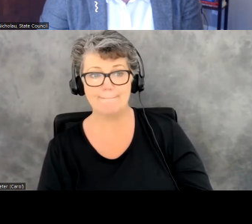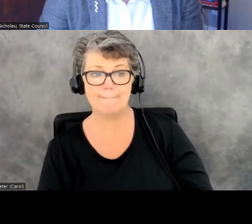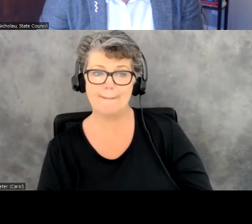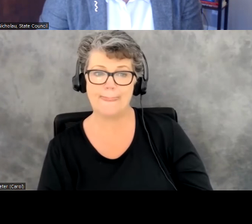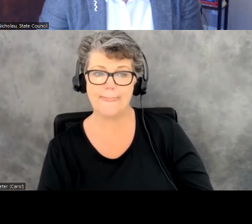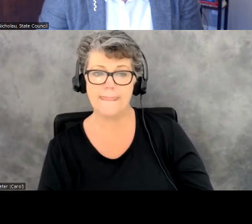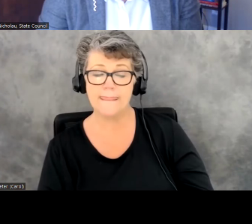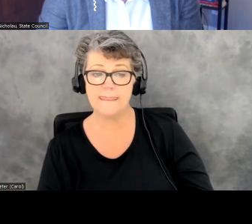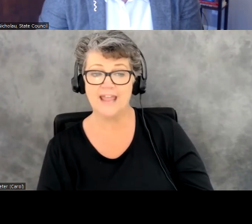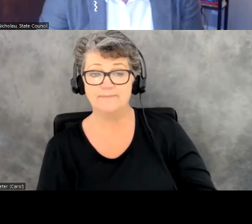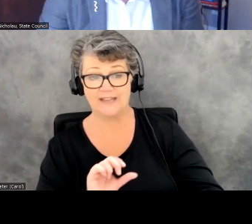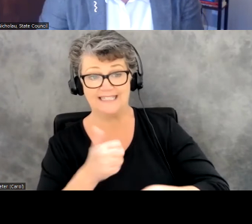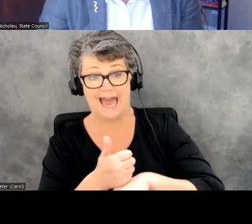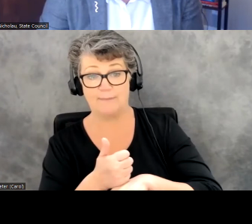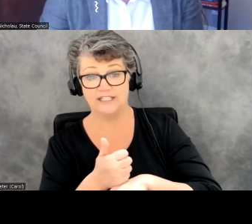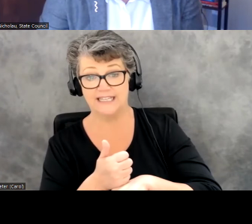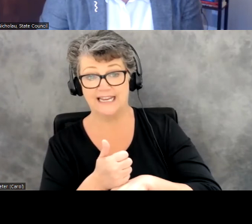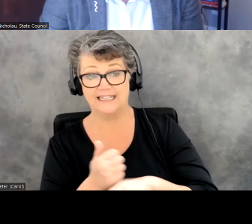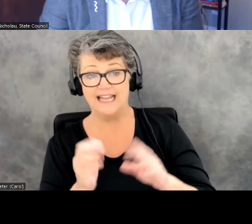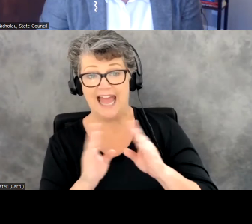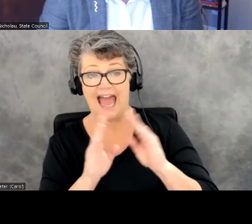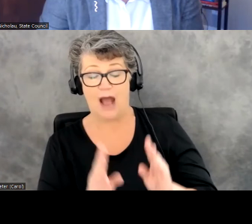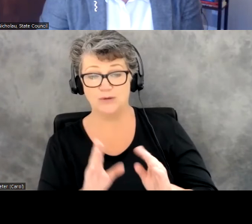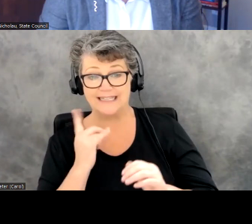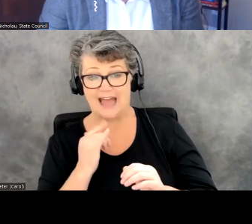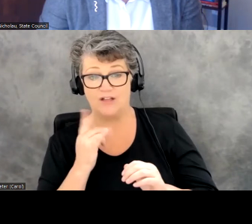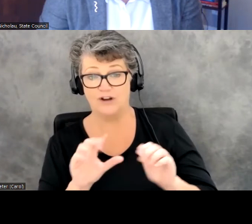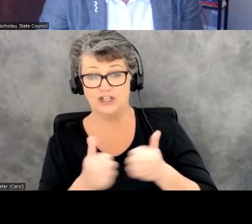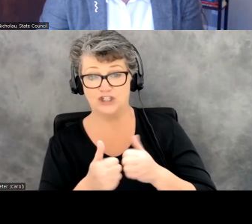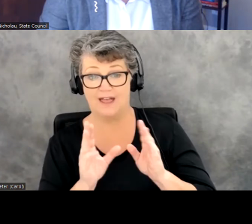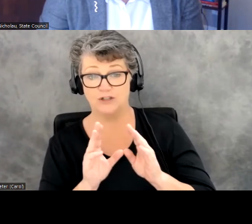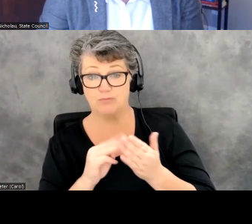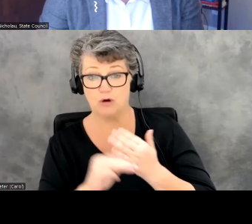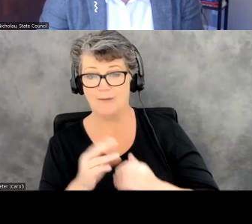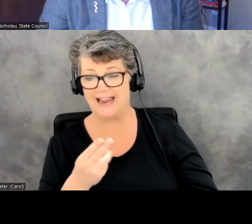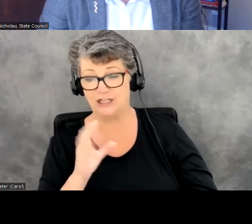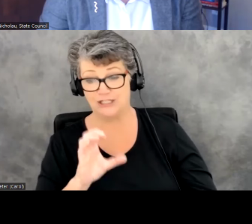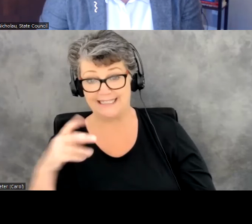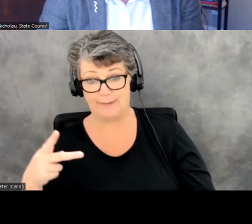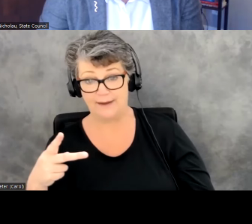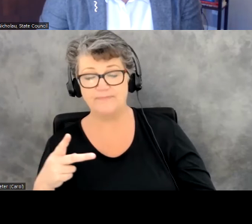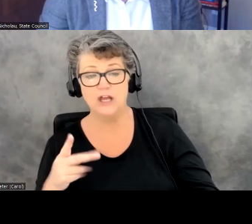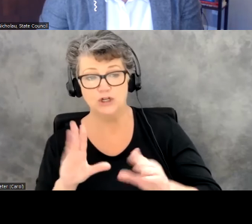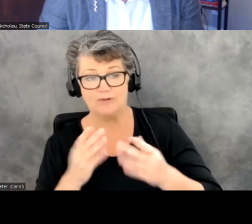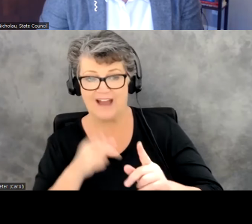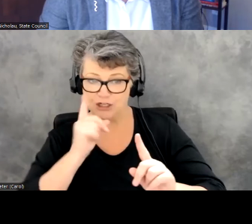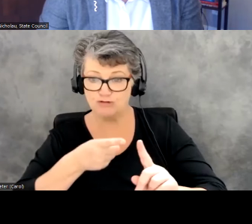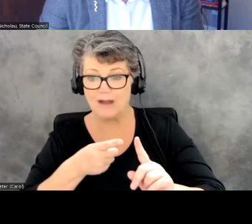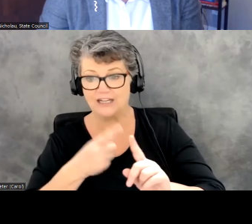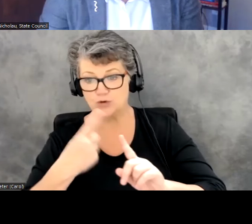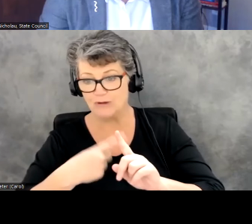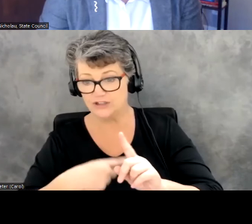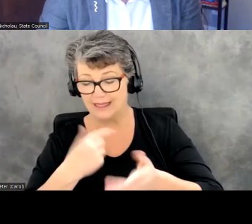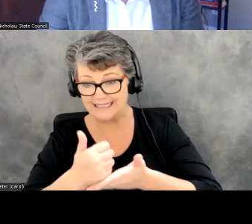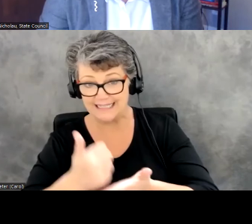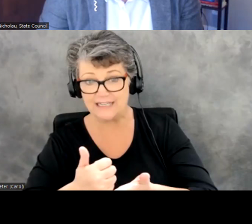It establishes the House California Challenge program to provide direct rental assistance to